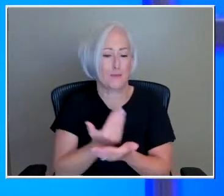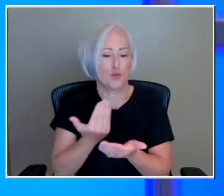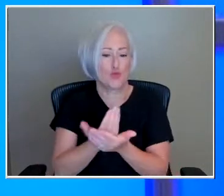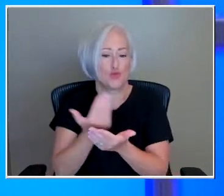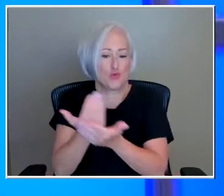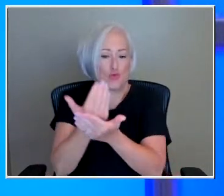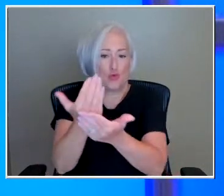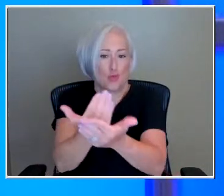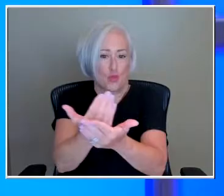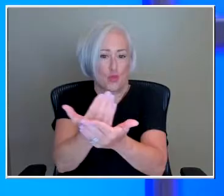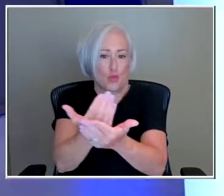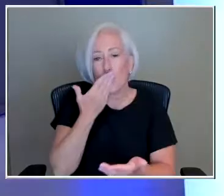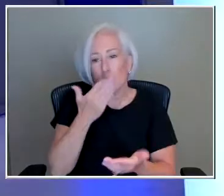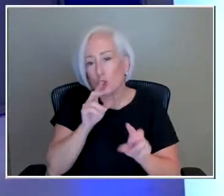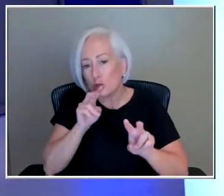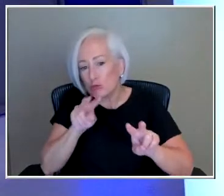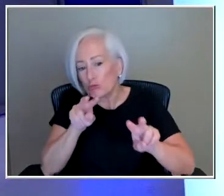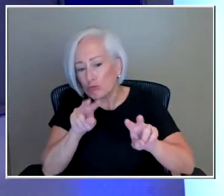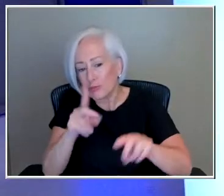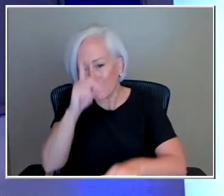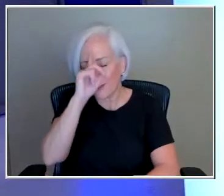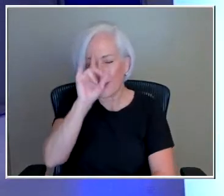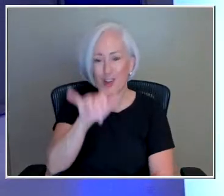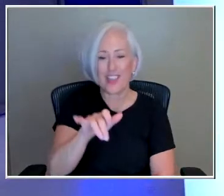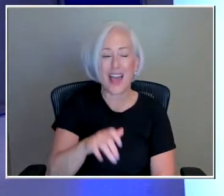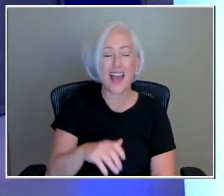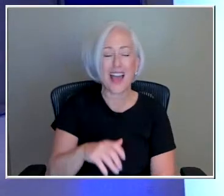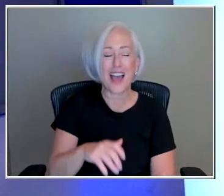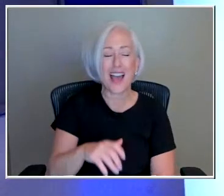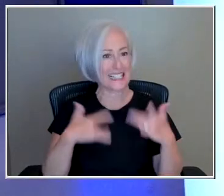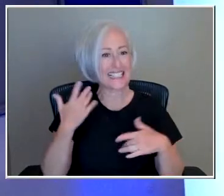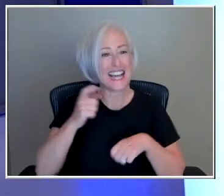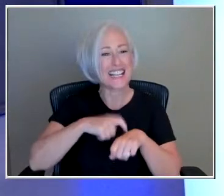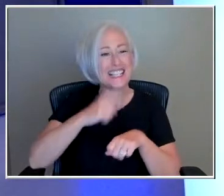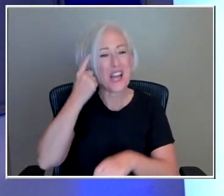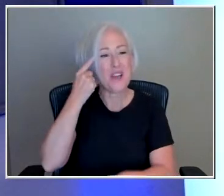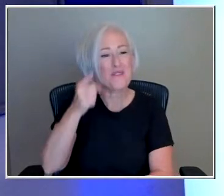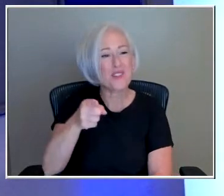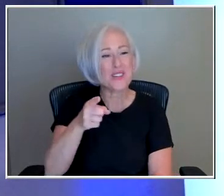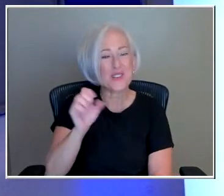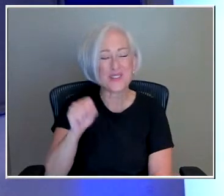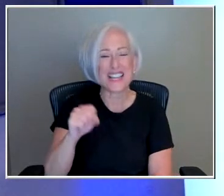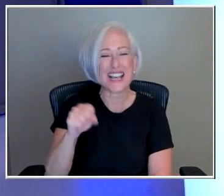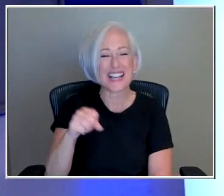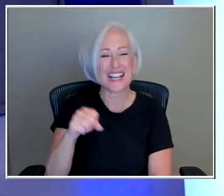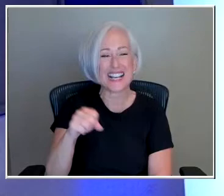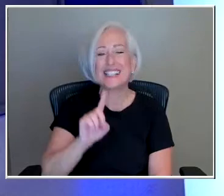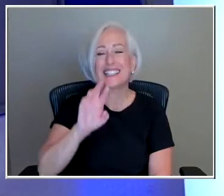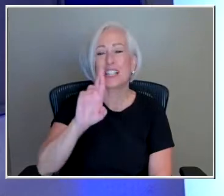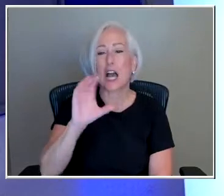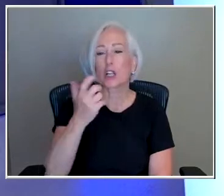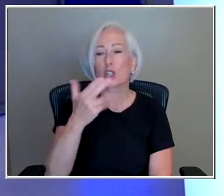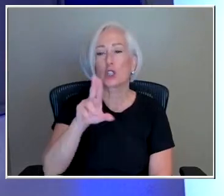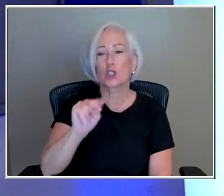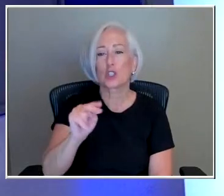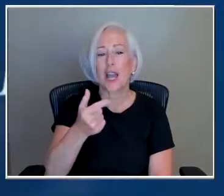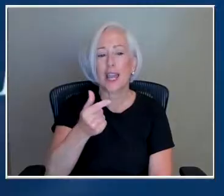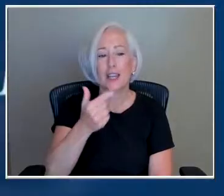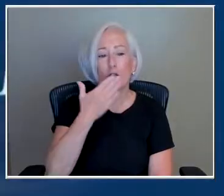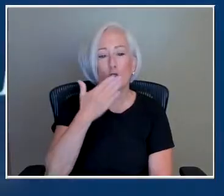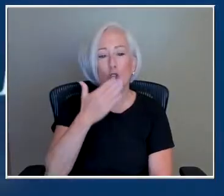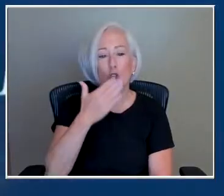that. So it's an exciting time to be you and be in your field. Yes. Dr. Chen, good to see you today. Thank you. Thank you. And thanks to